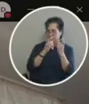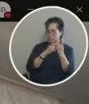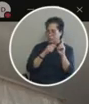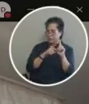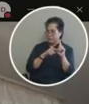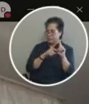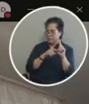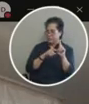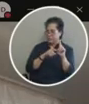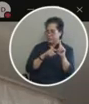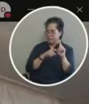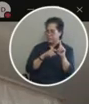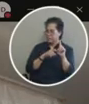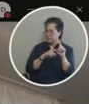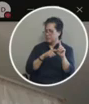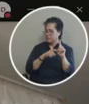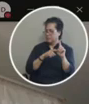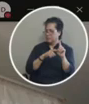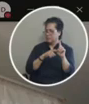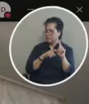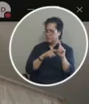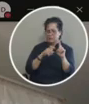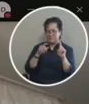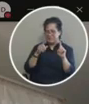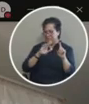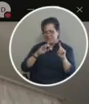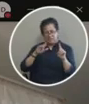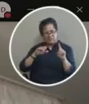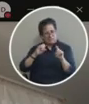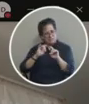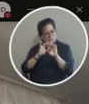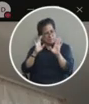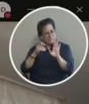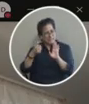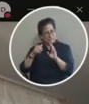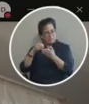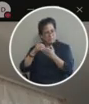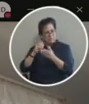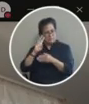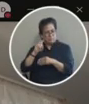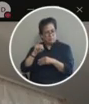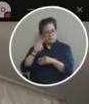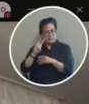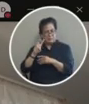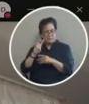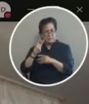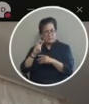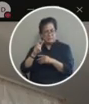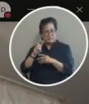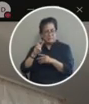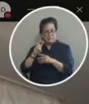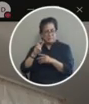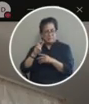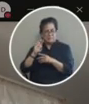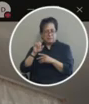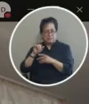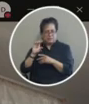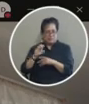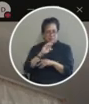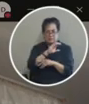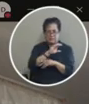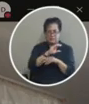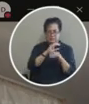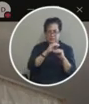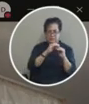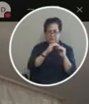Schwartzbein. So point of clarification, any funds from the 6.6 that's sent to the